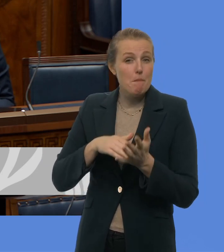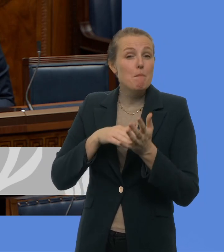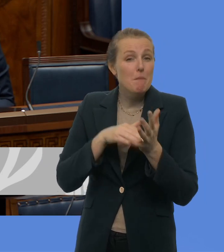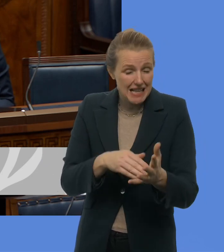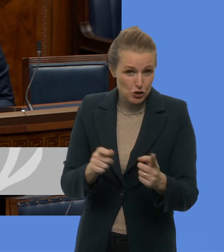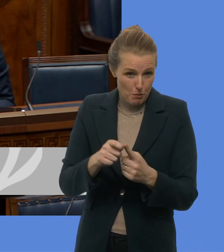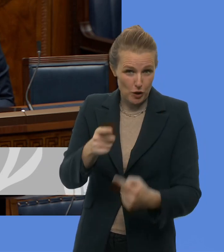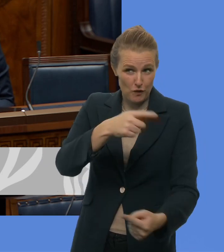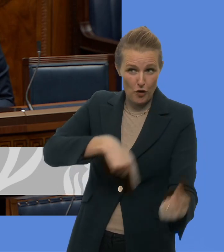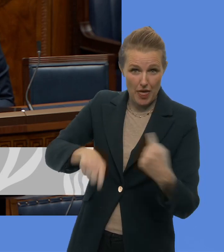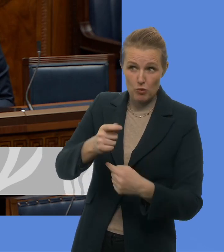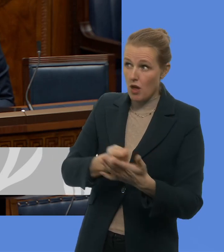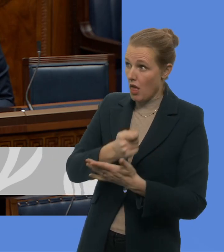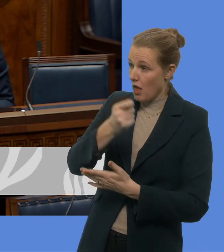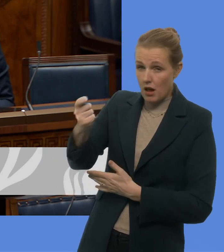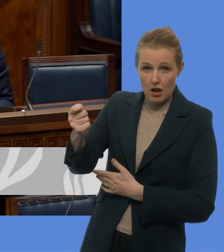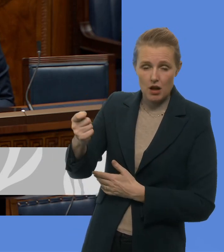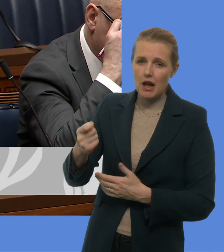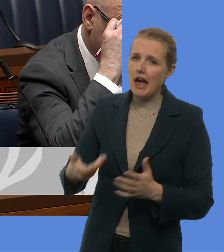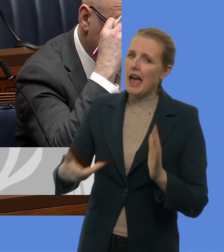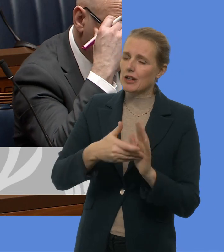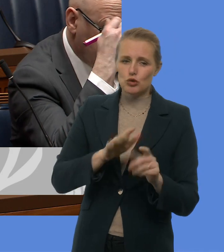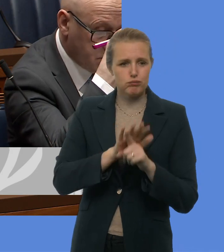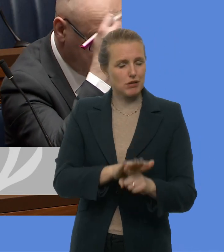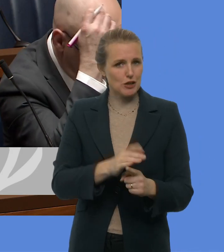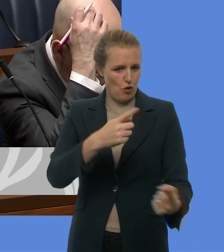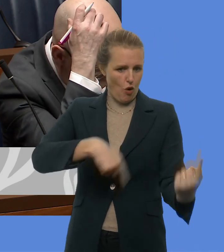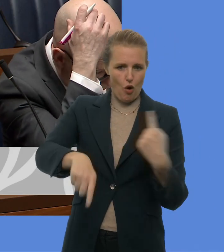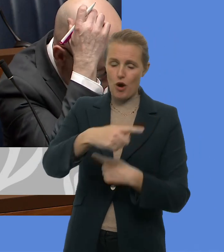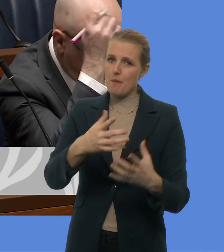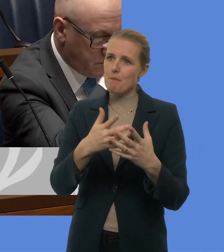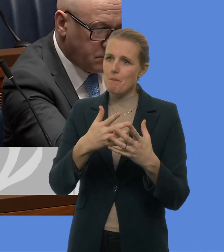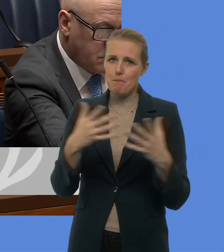another very unwelcome and additional pressure on